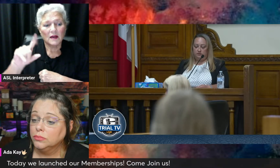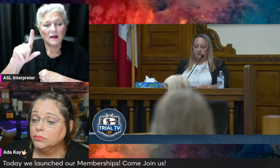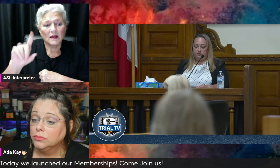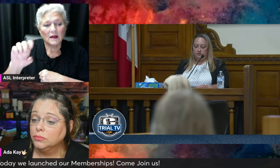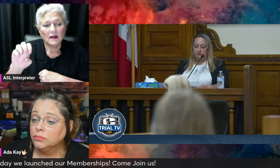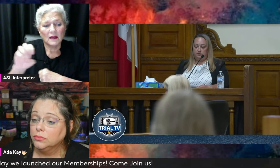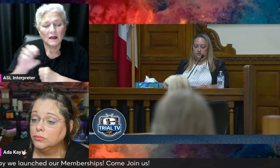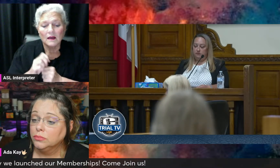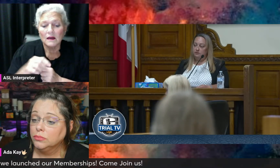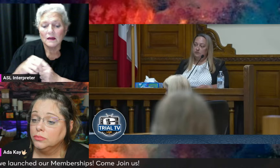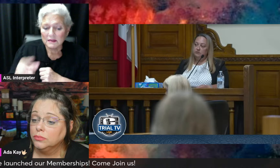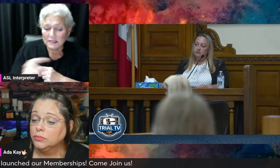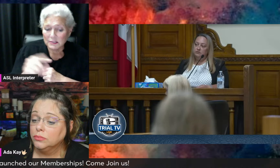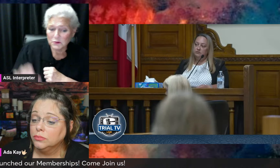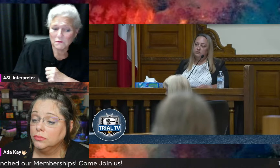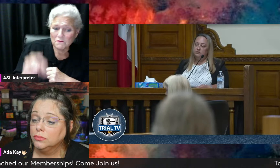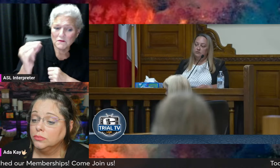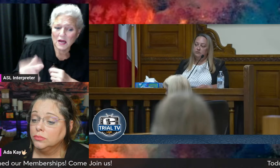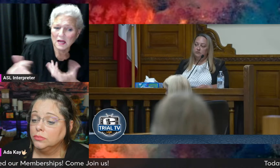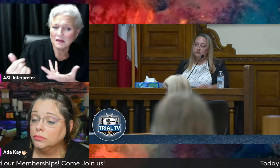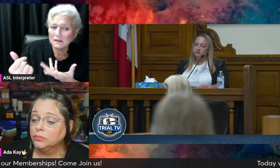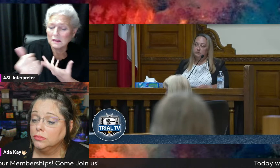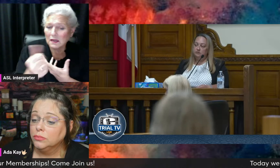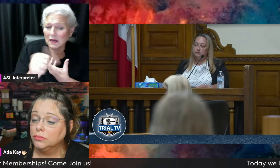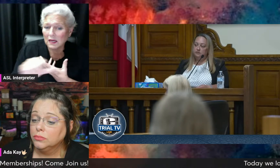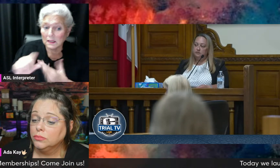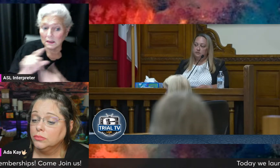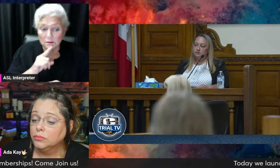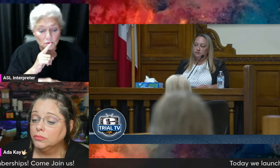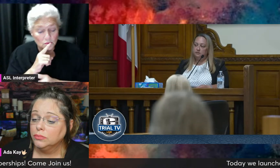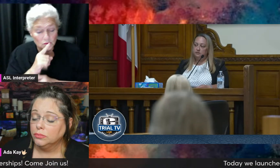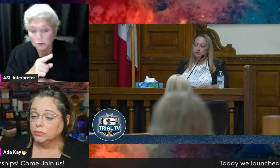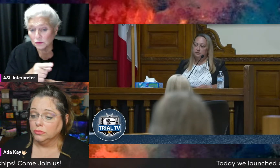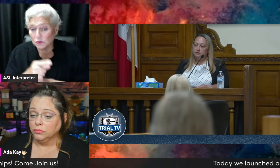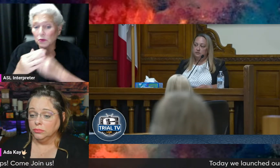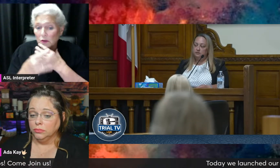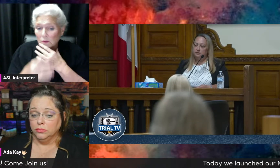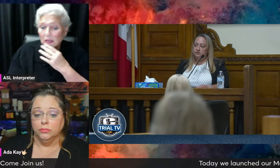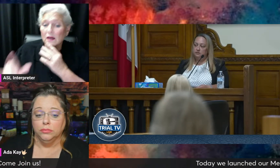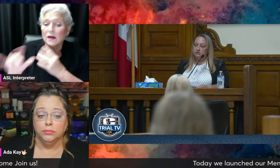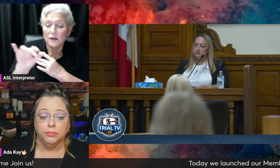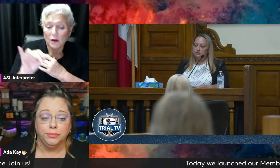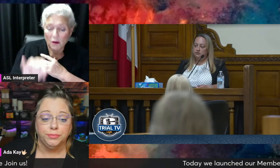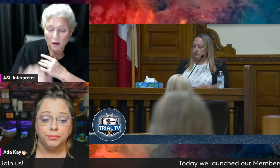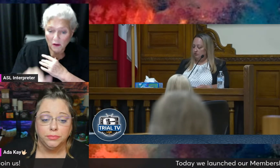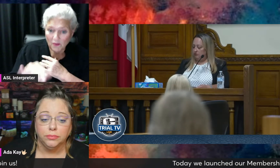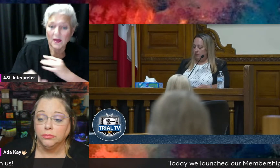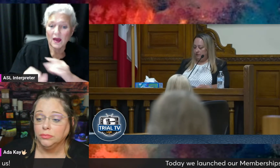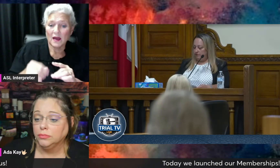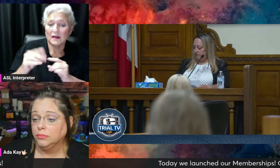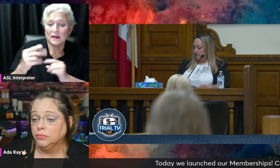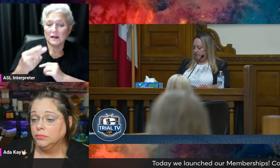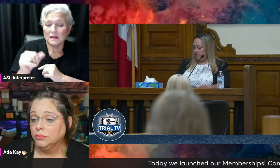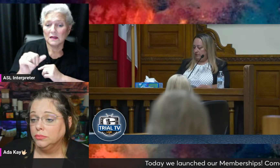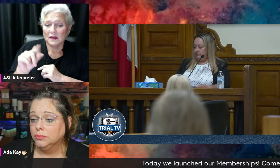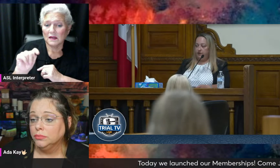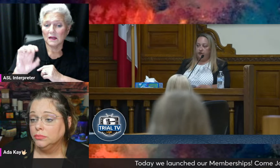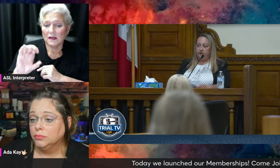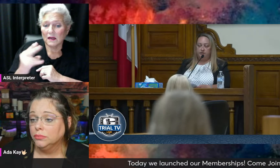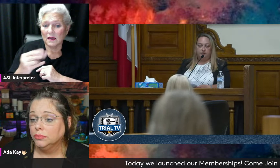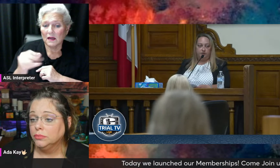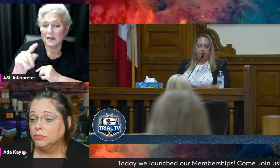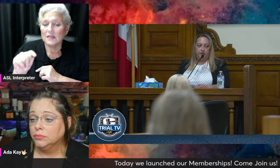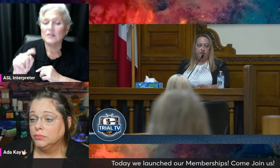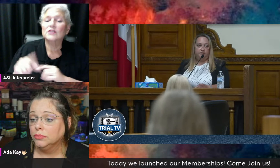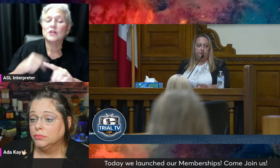Did you find any actual blood on that weapon when you tested it? The 3